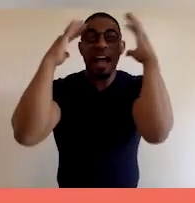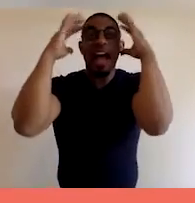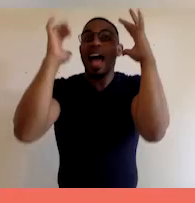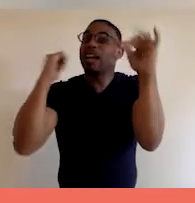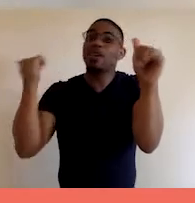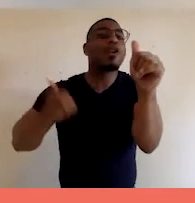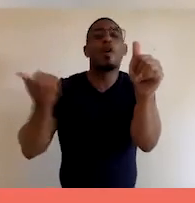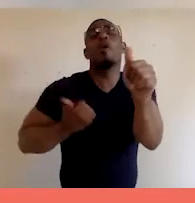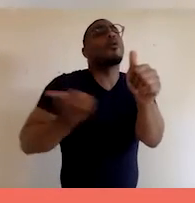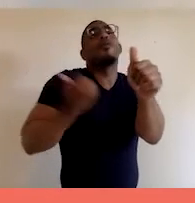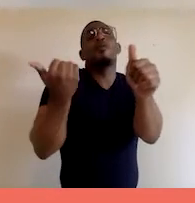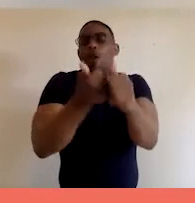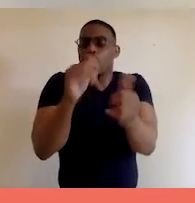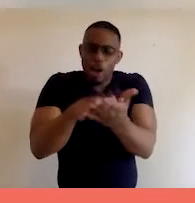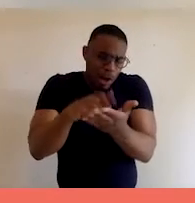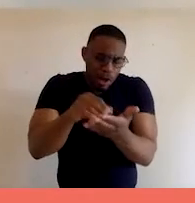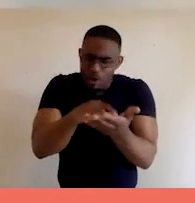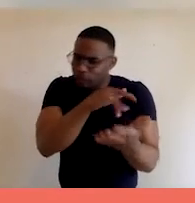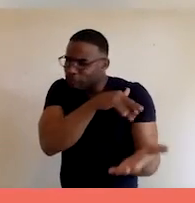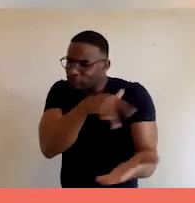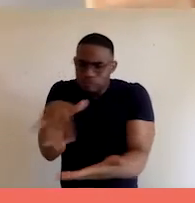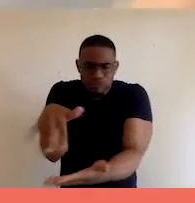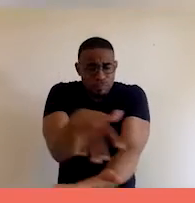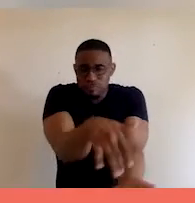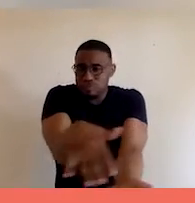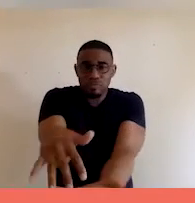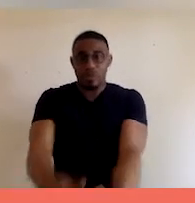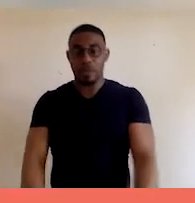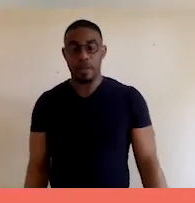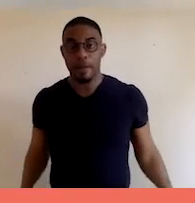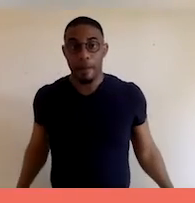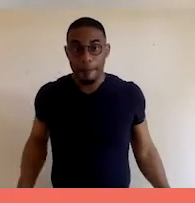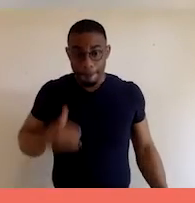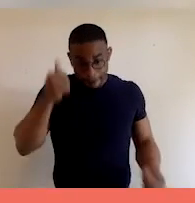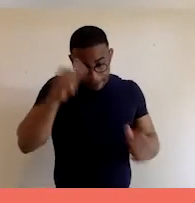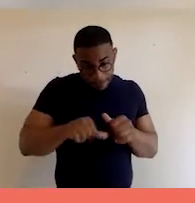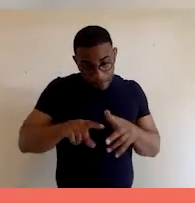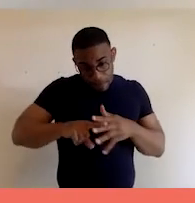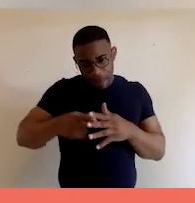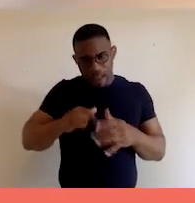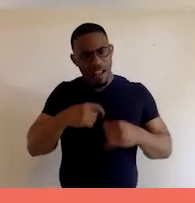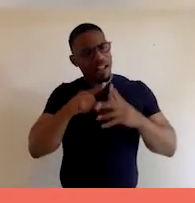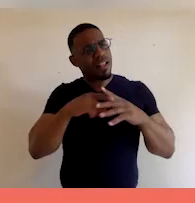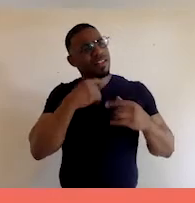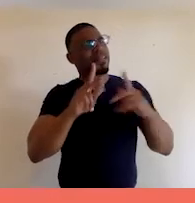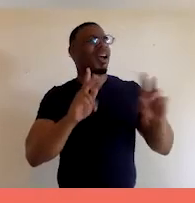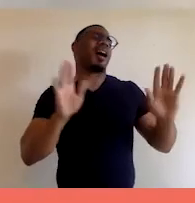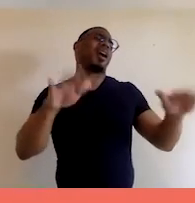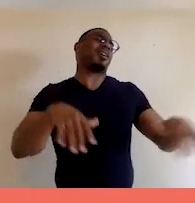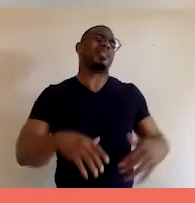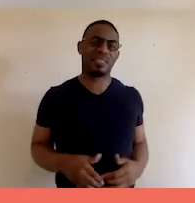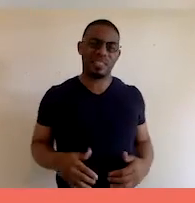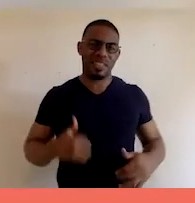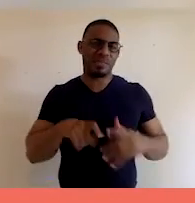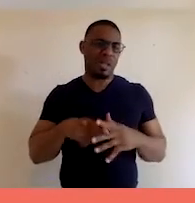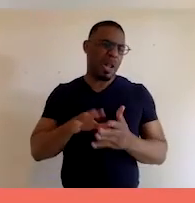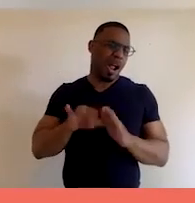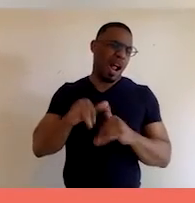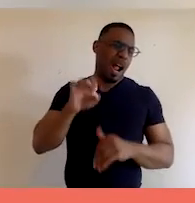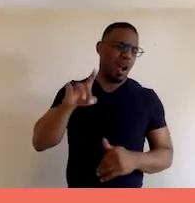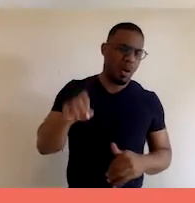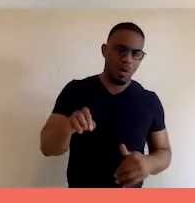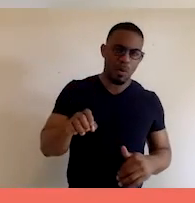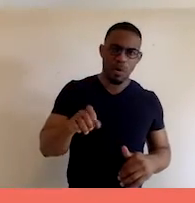go for it. And I just started learning, and I learned it, and I learned. And I remember in the beginning, I started telling people, oh, I'm gonna start learning how to